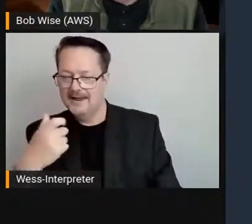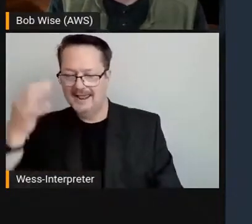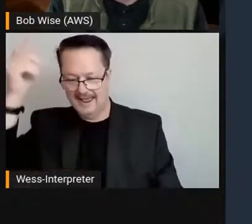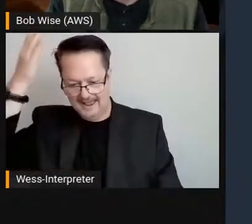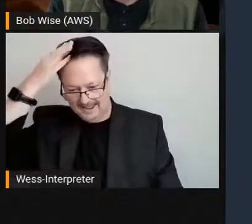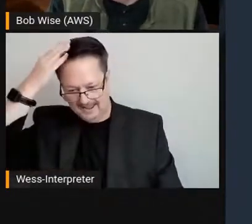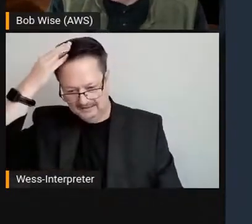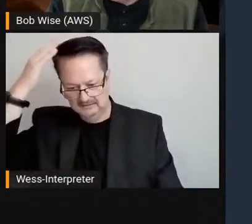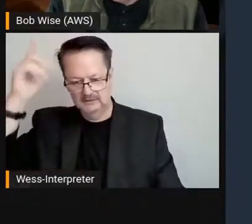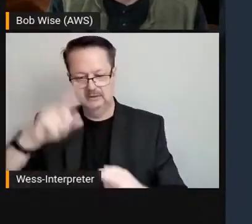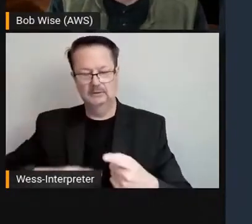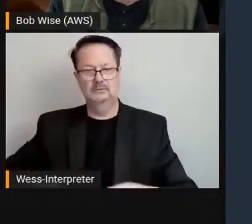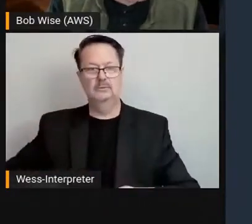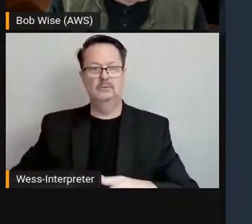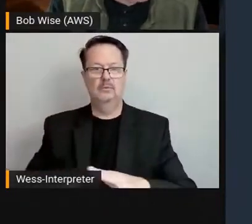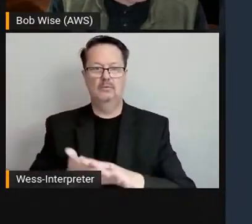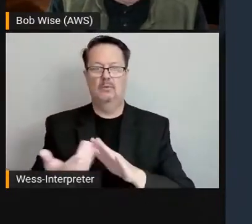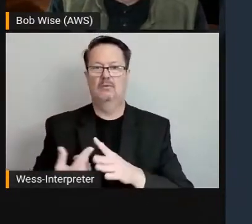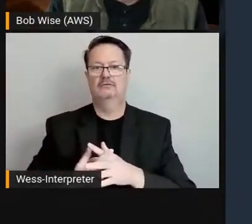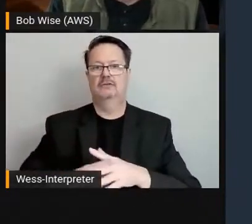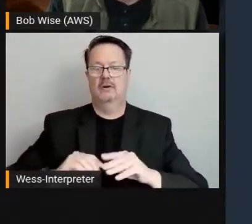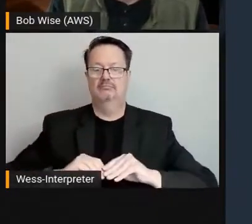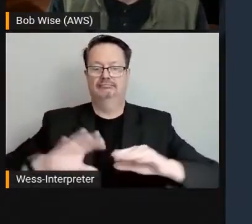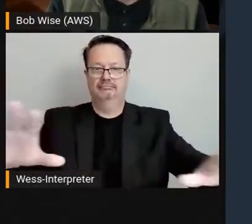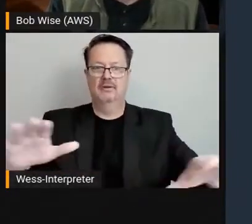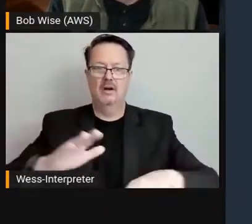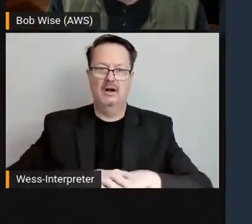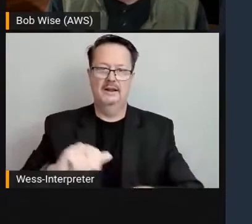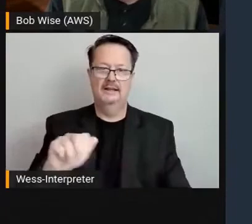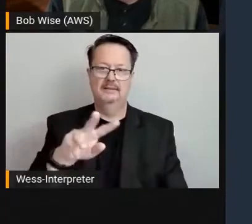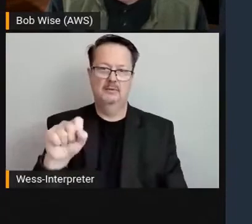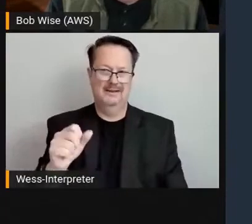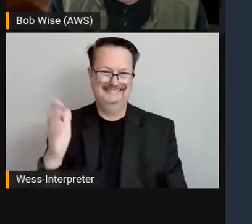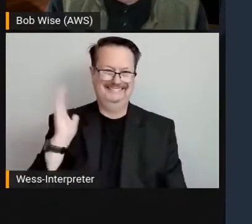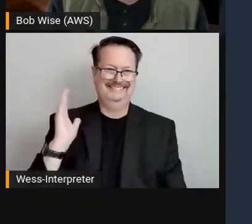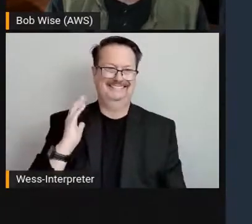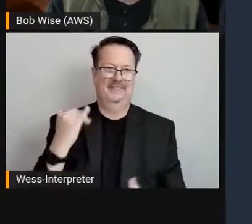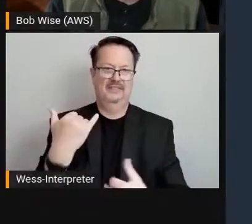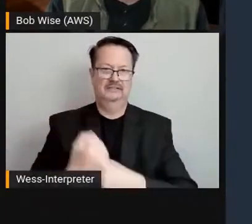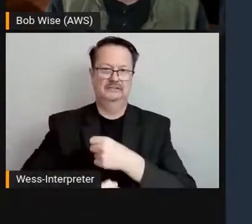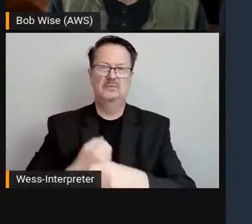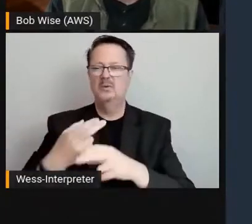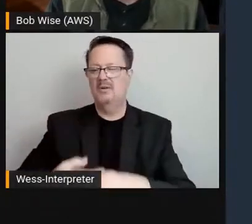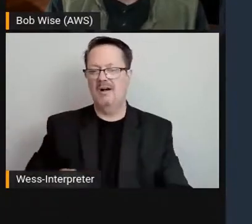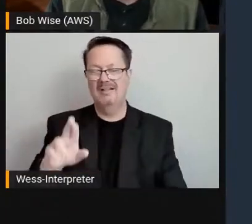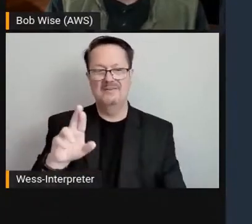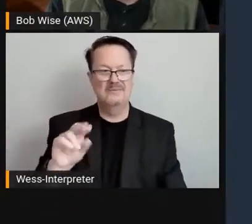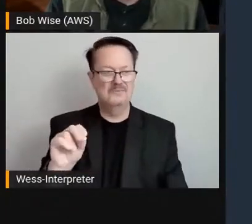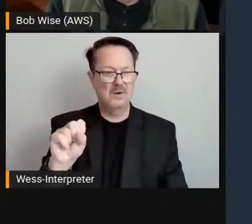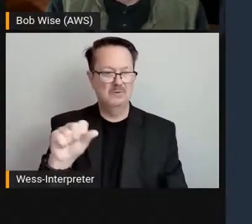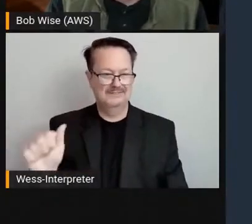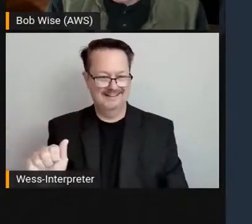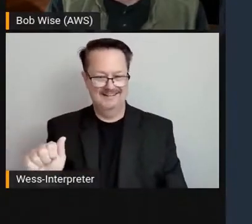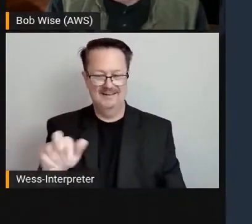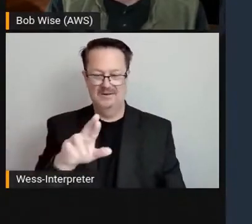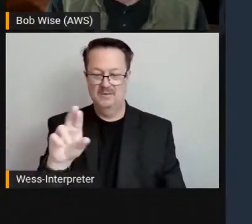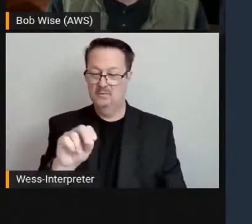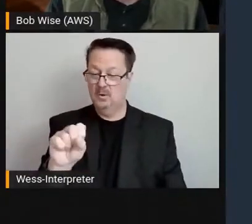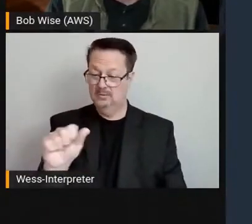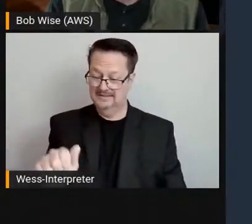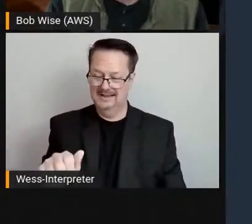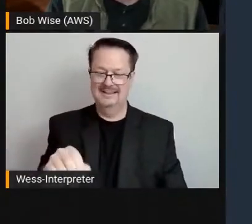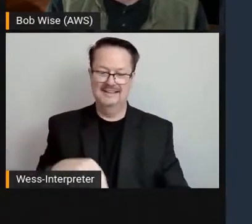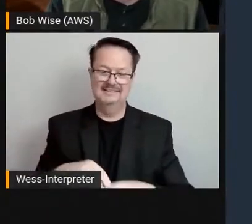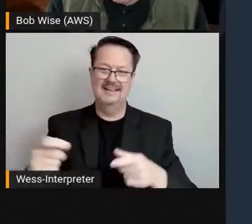service on AWS earlier this year. We call this service Rosa. Rosa is a managed